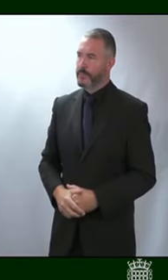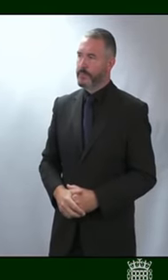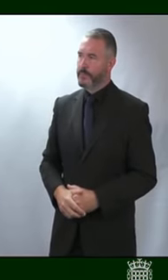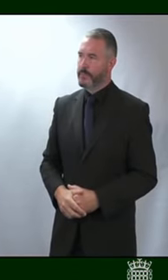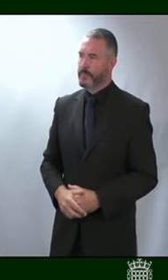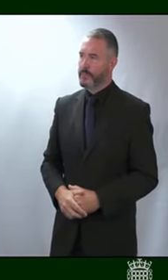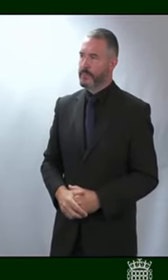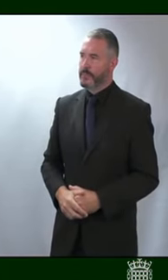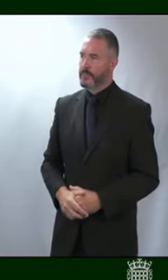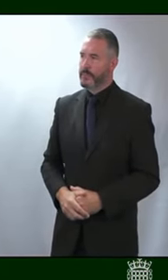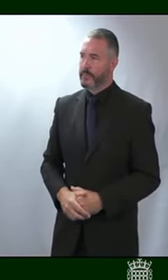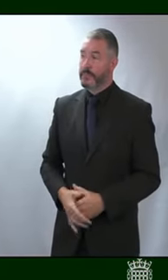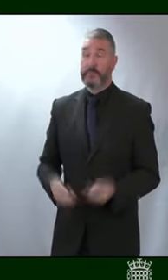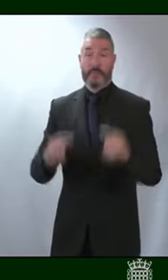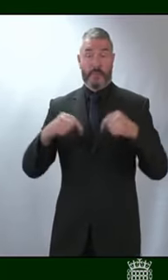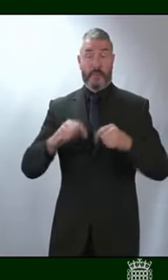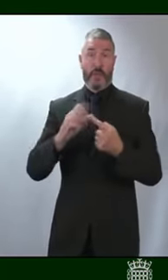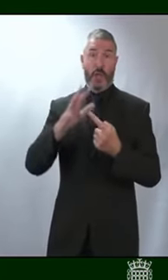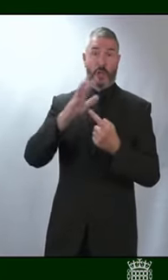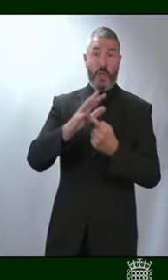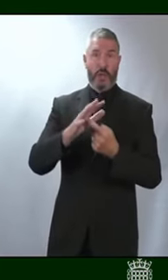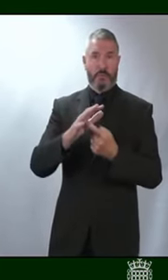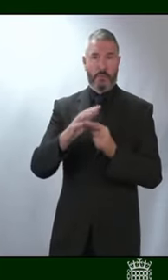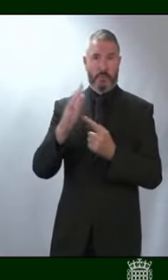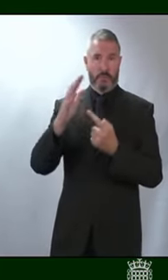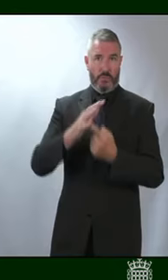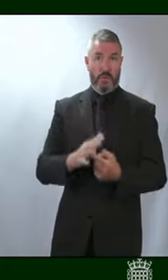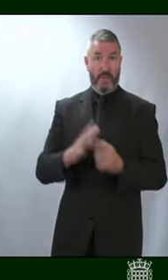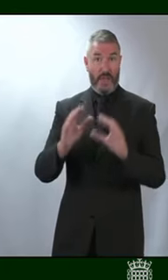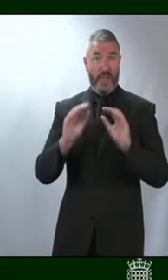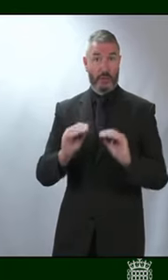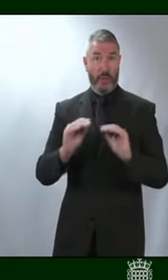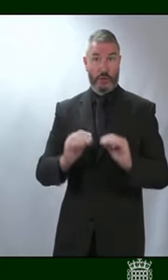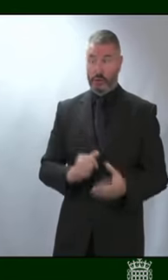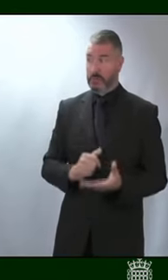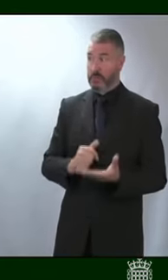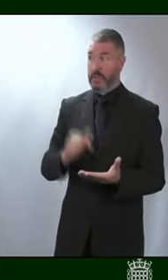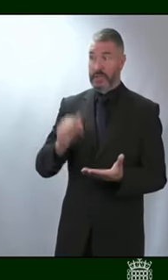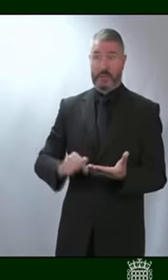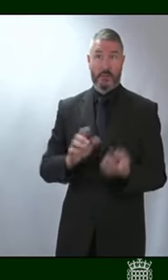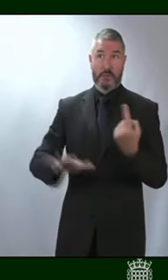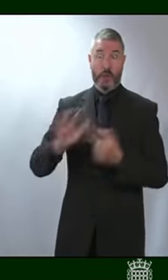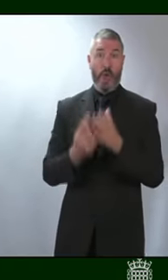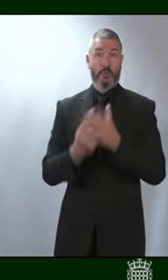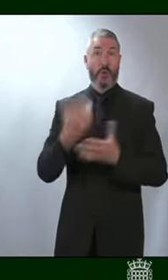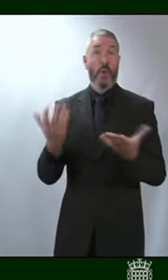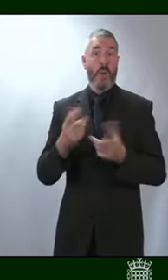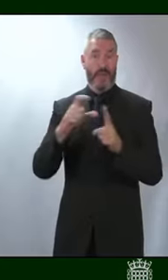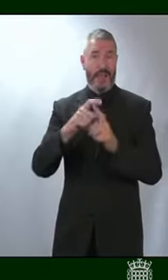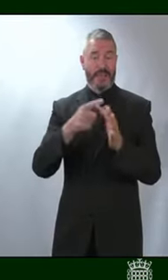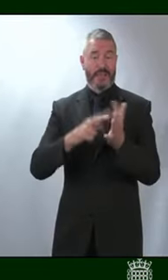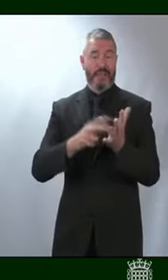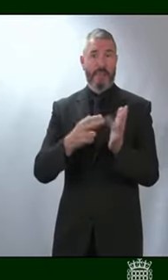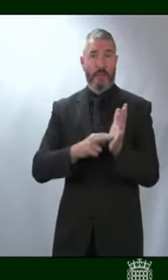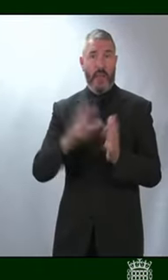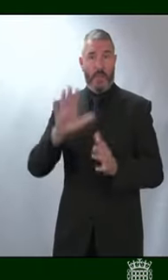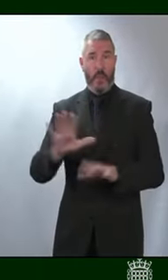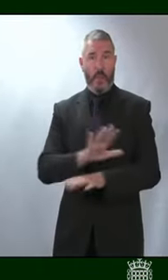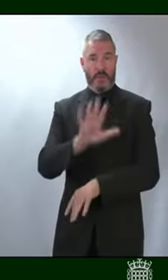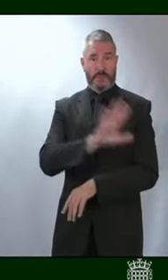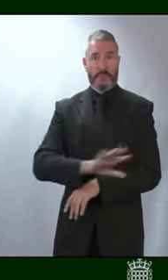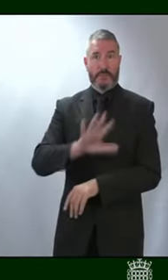Minister, like you, one of my top priorities is improving education and spreading opportunity across Devon and the West Country. I welcome the